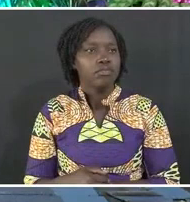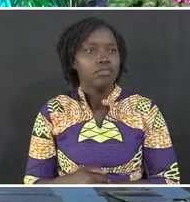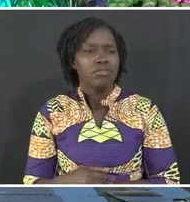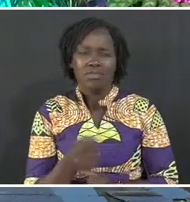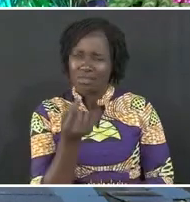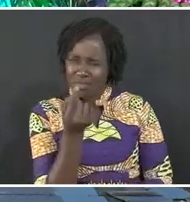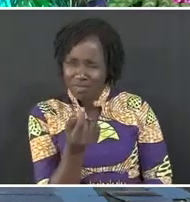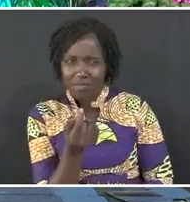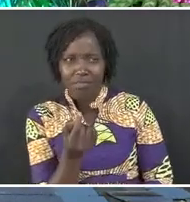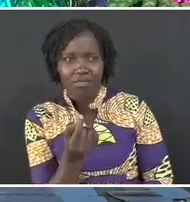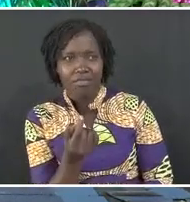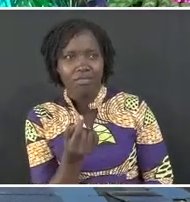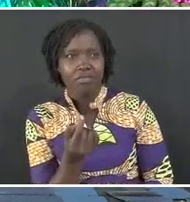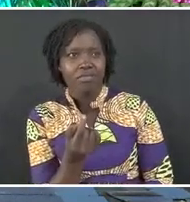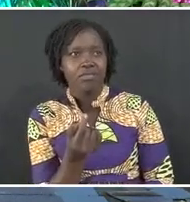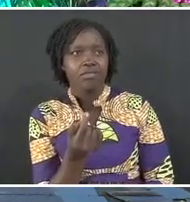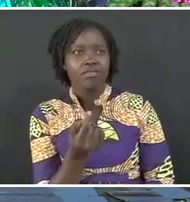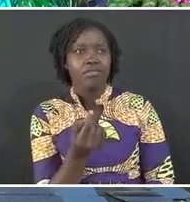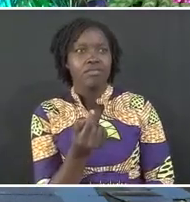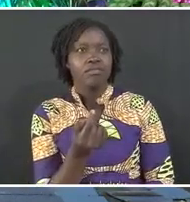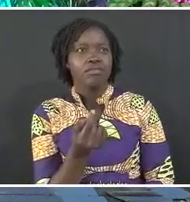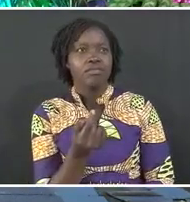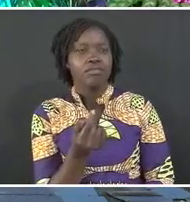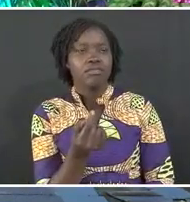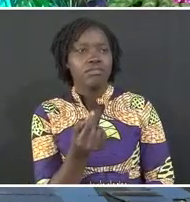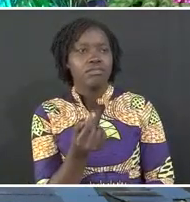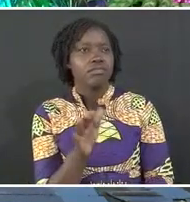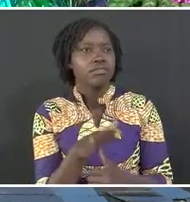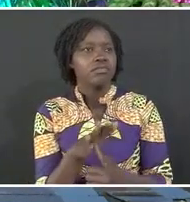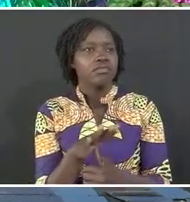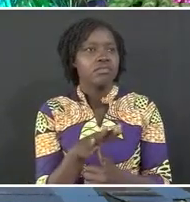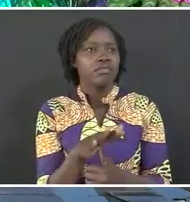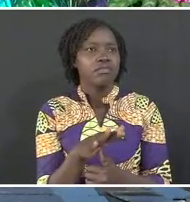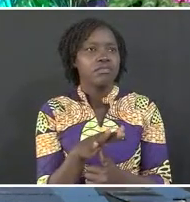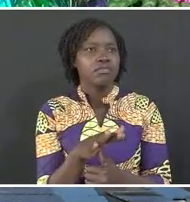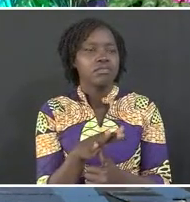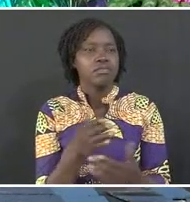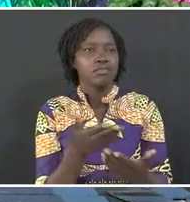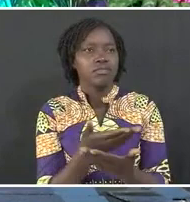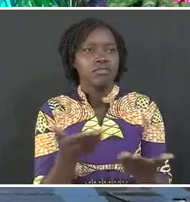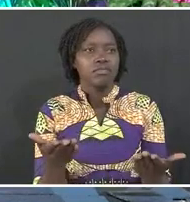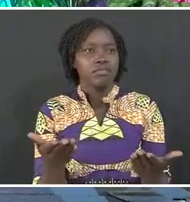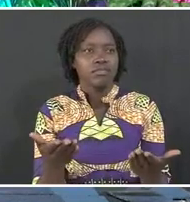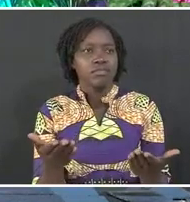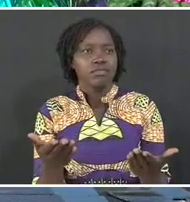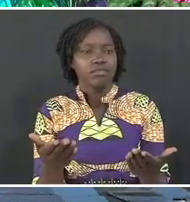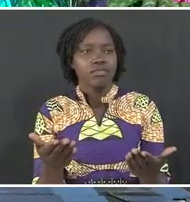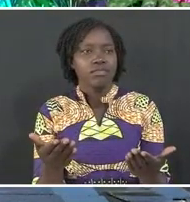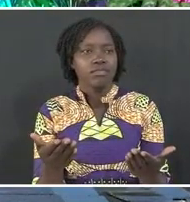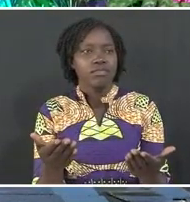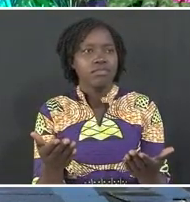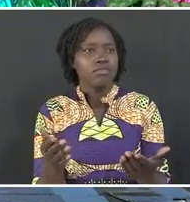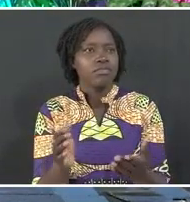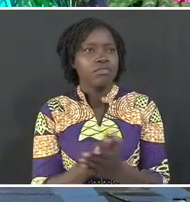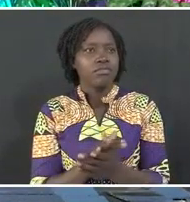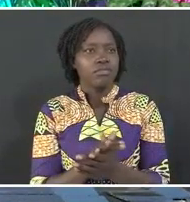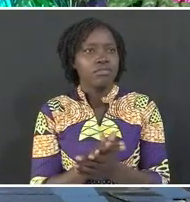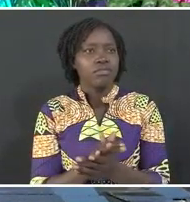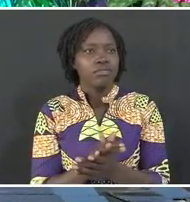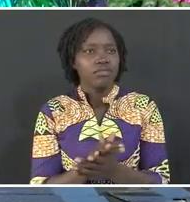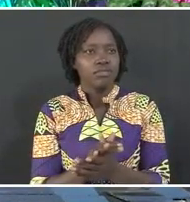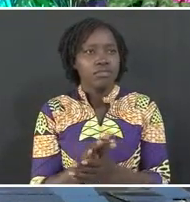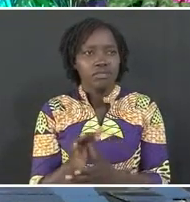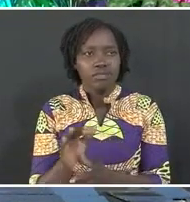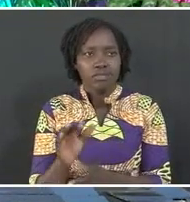very few of us. Ambassadors have been there, thank you. Church, we are so many of